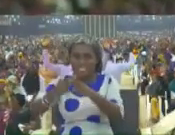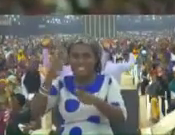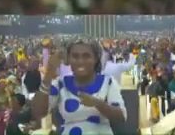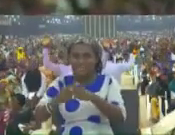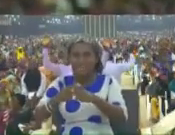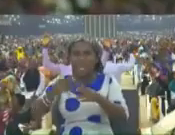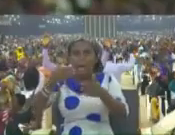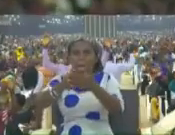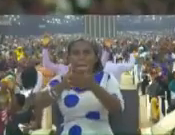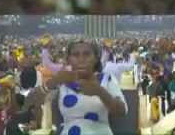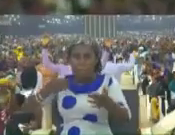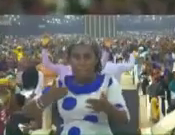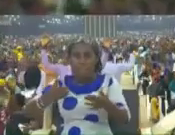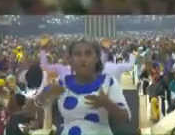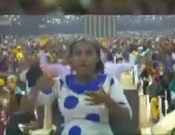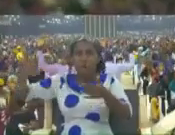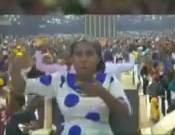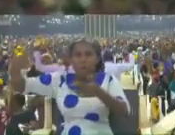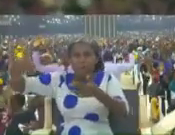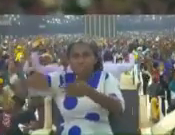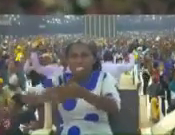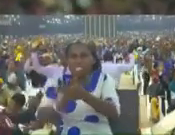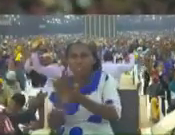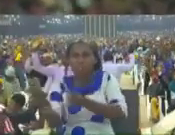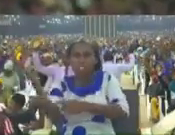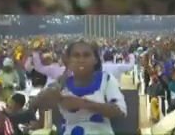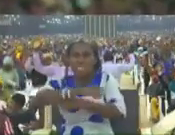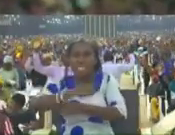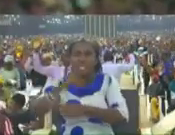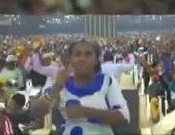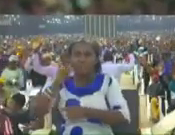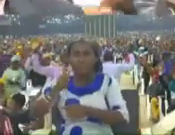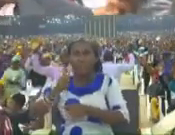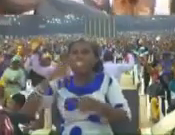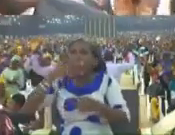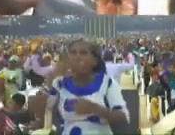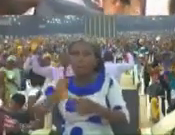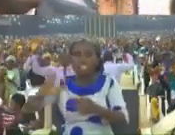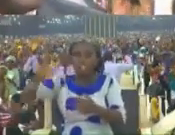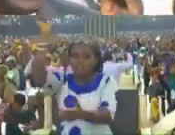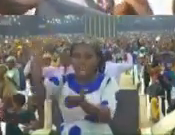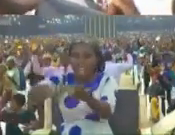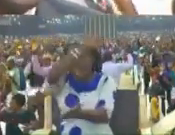before the sun rises tomorrow, the curse will be gone.